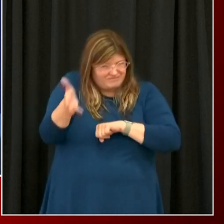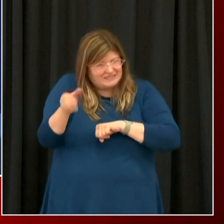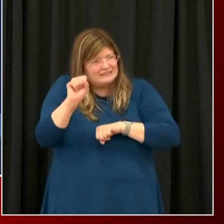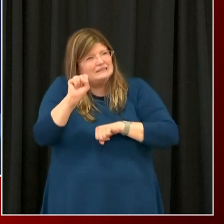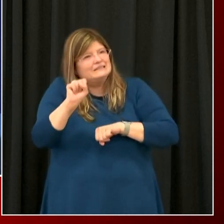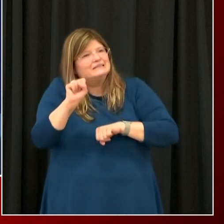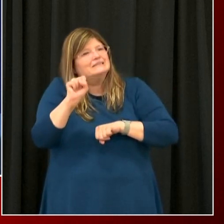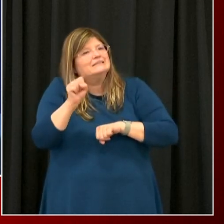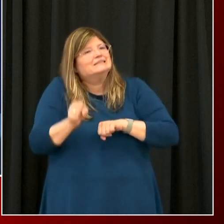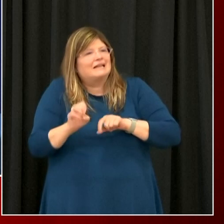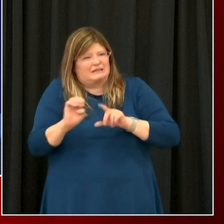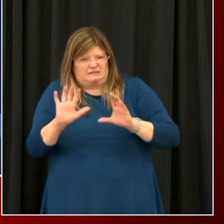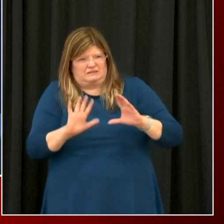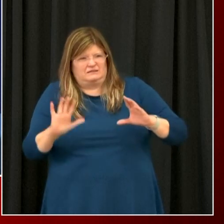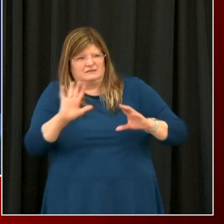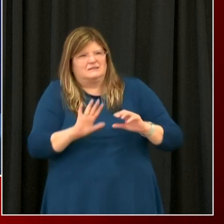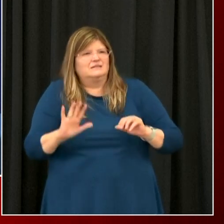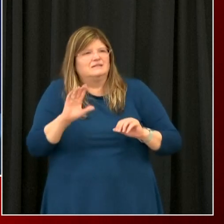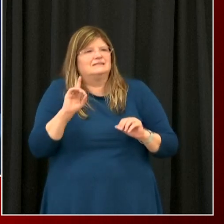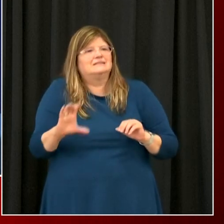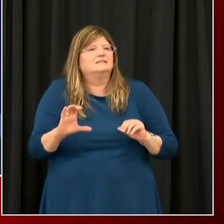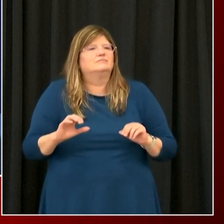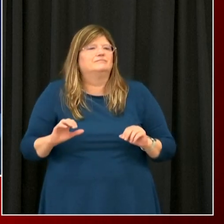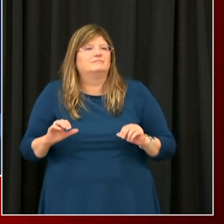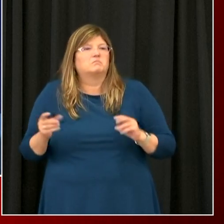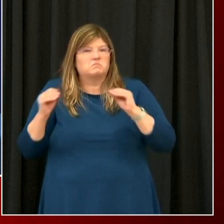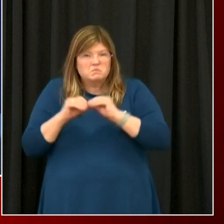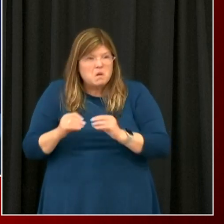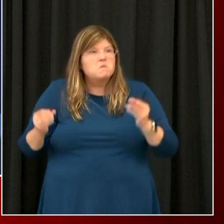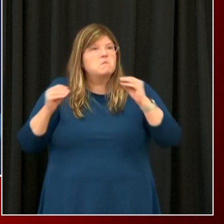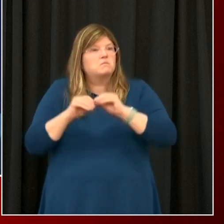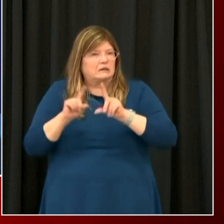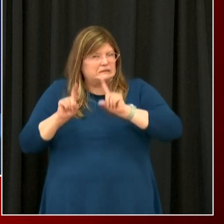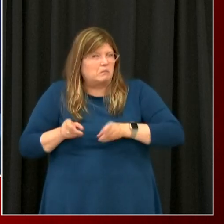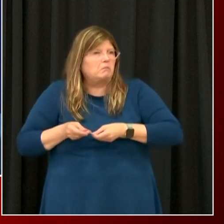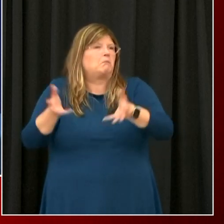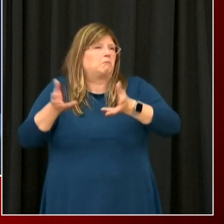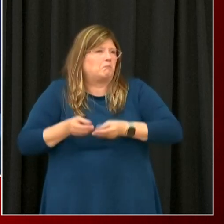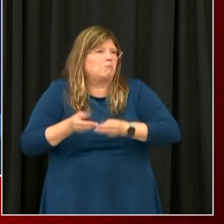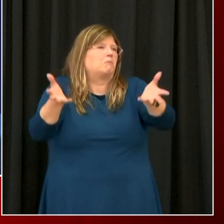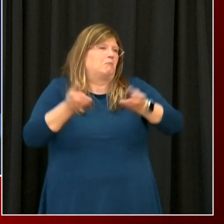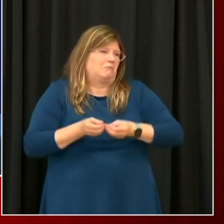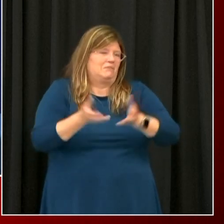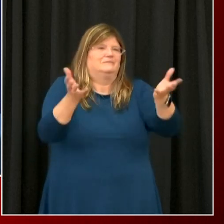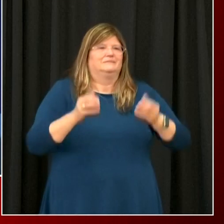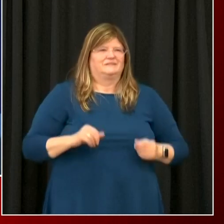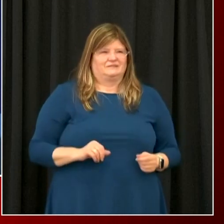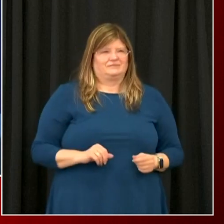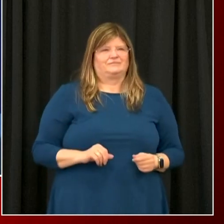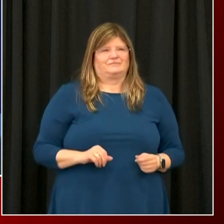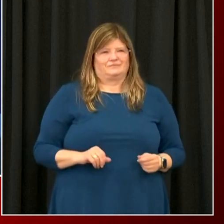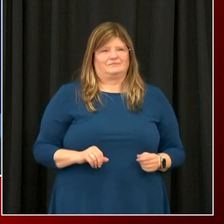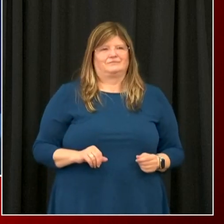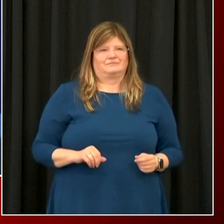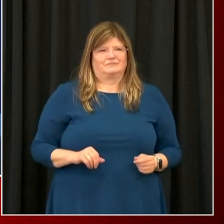really beginning to ramp up the testing services that they offer at their location. Dr.